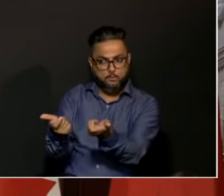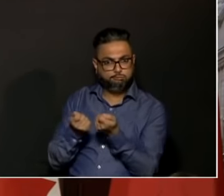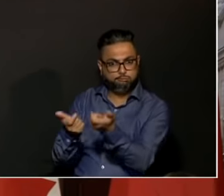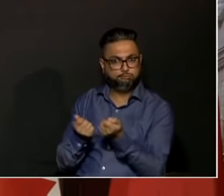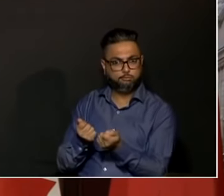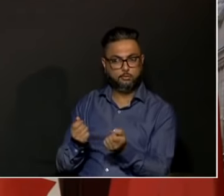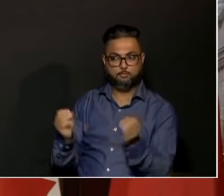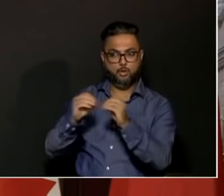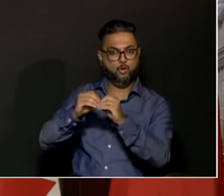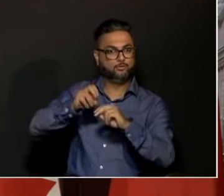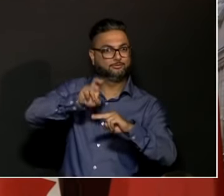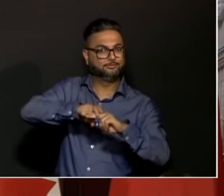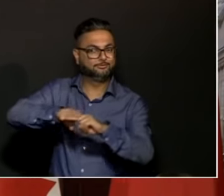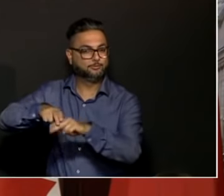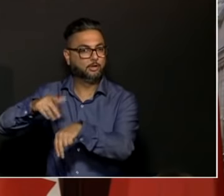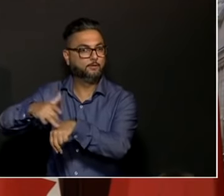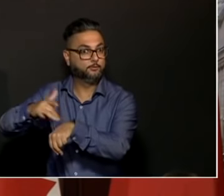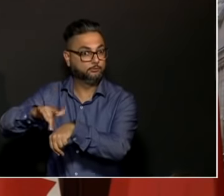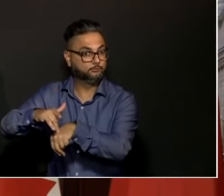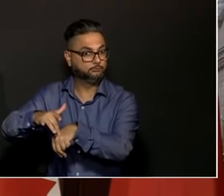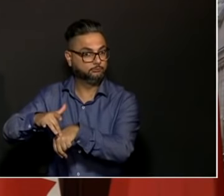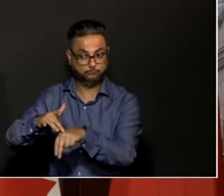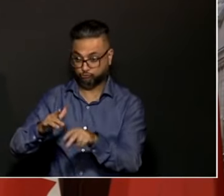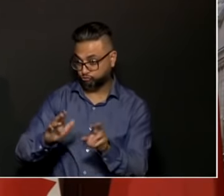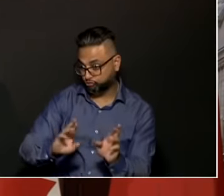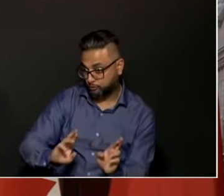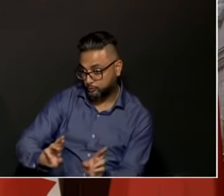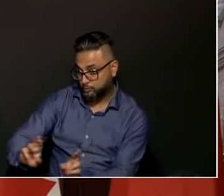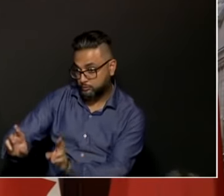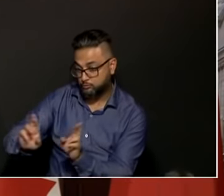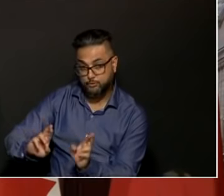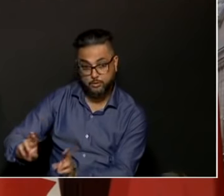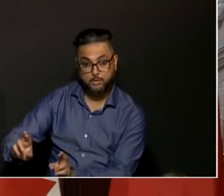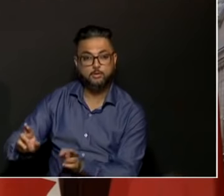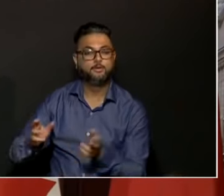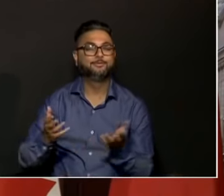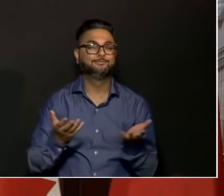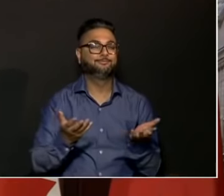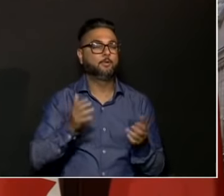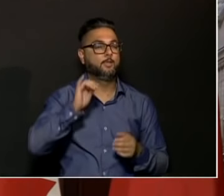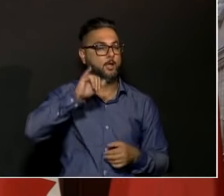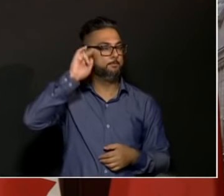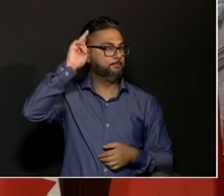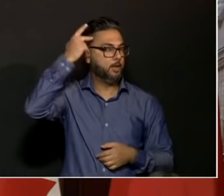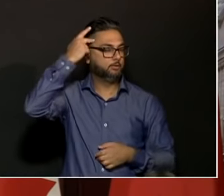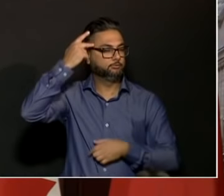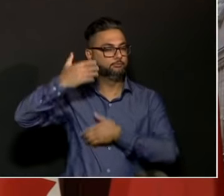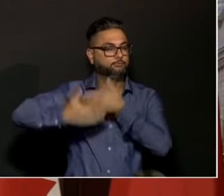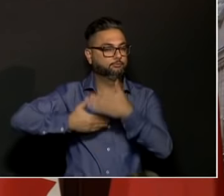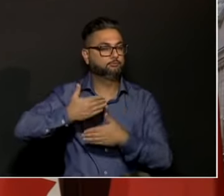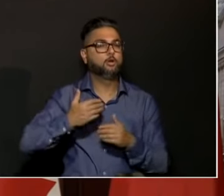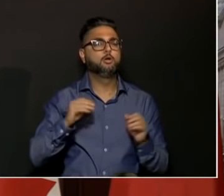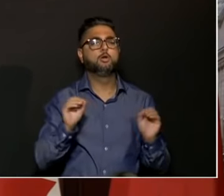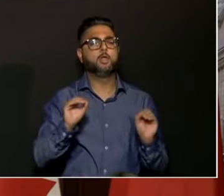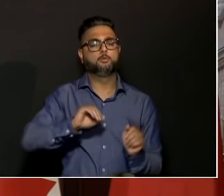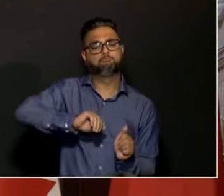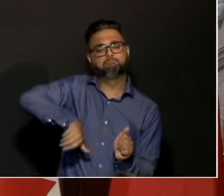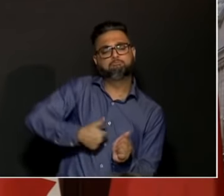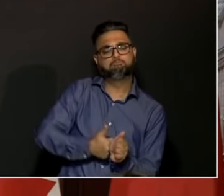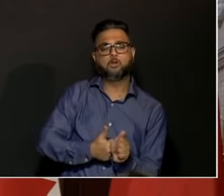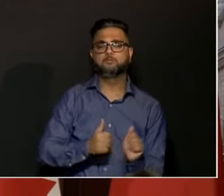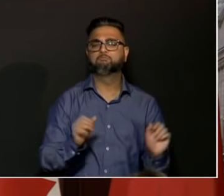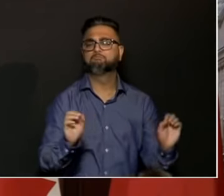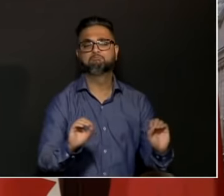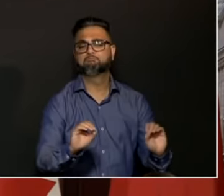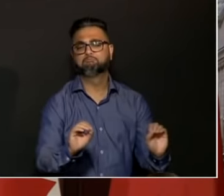than we do, but they're getting their candidates ready, and it's just all part of the political process. There's nothing else behind it, and